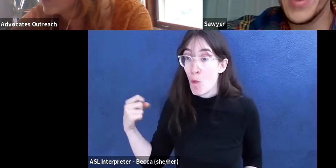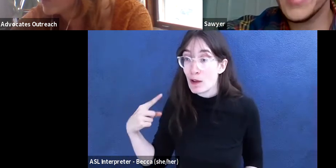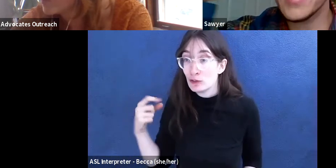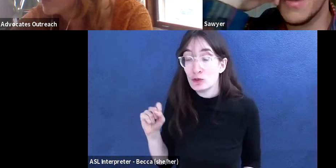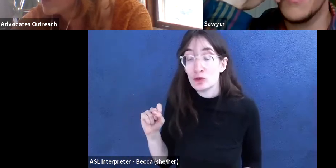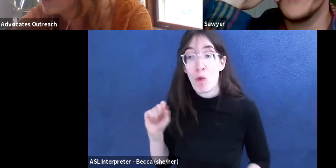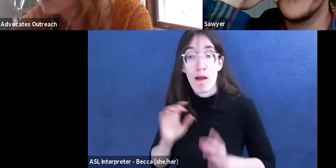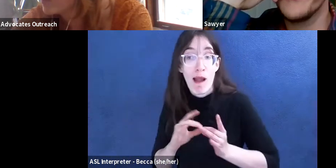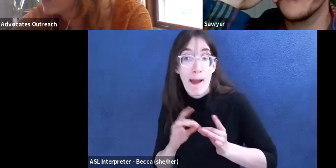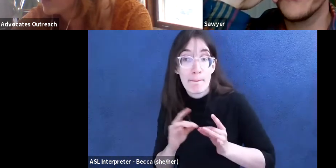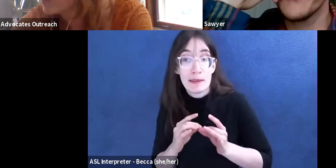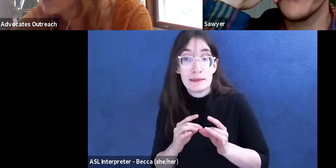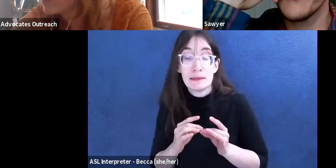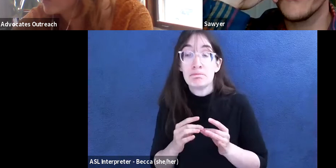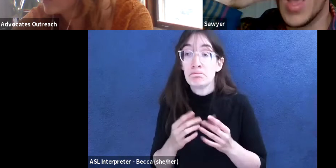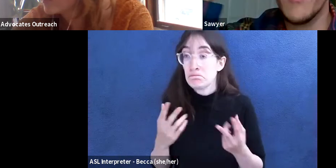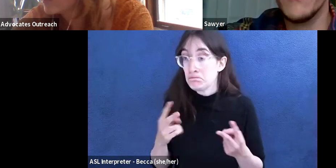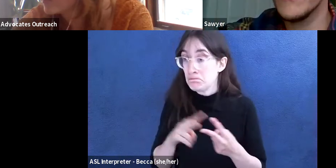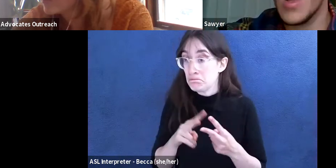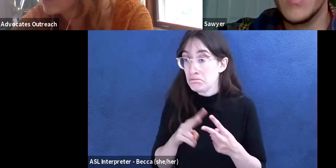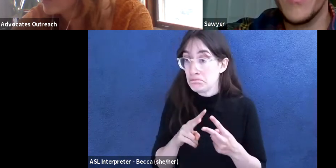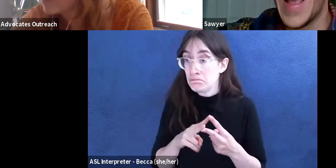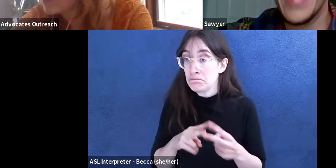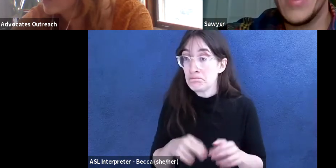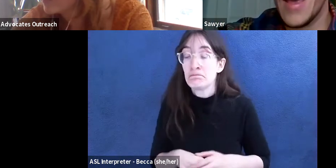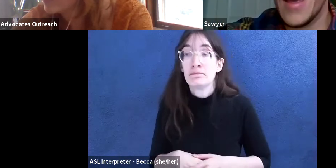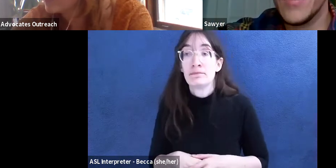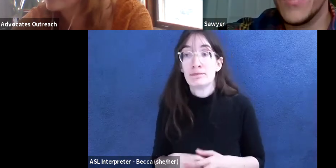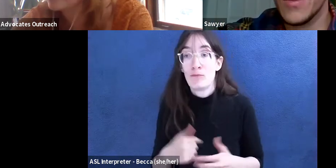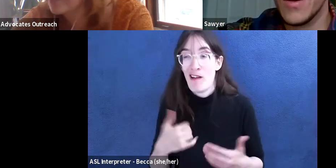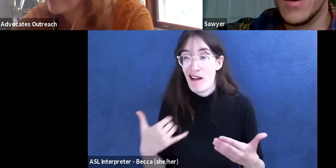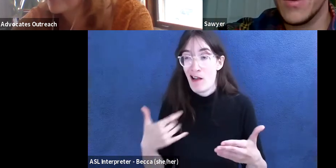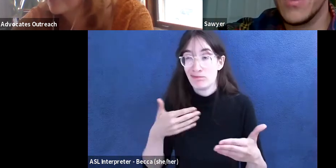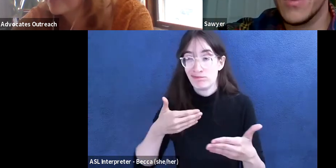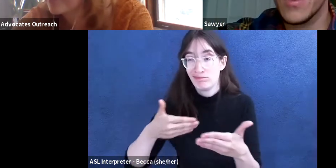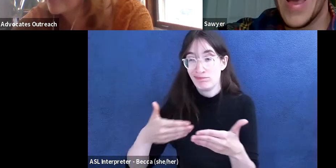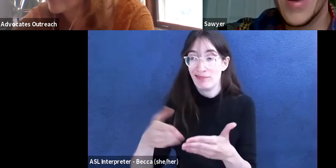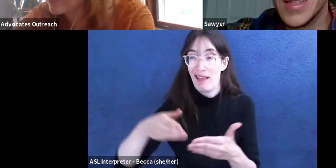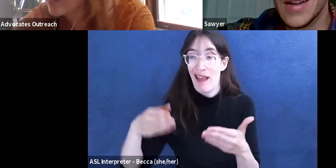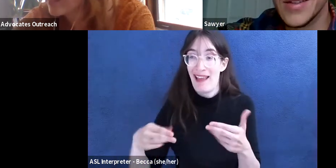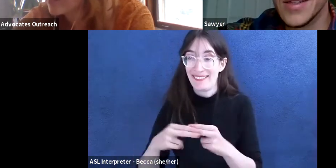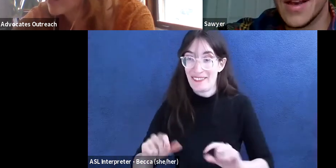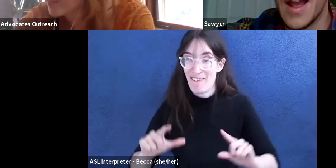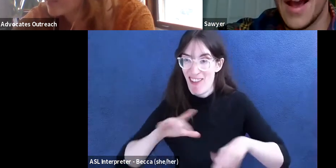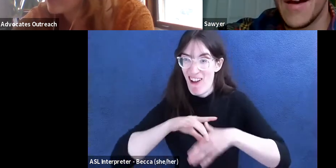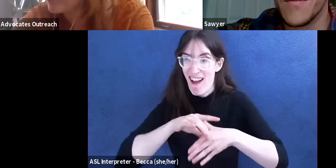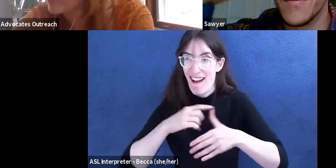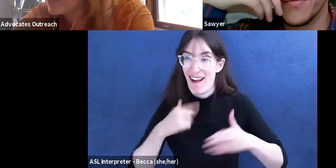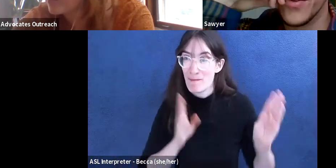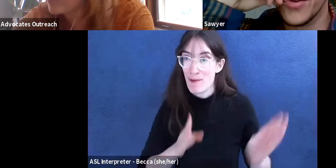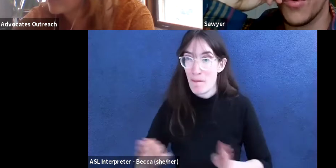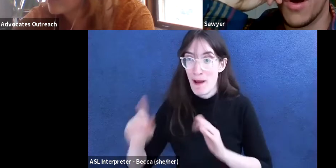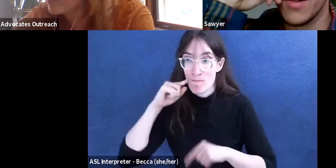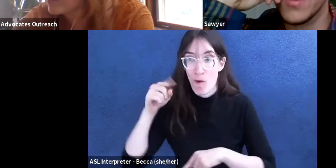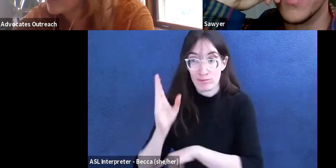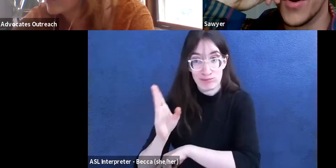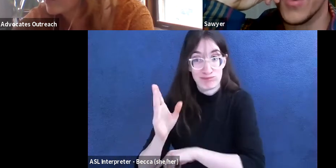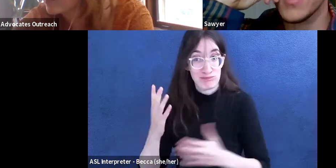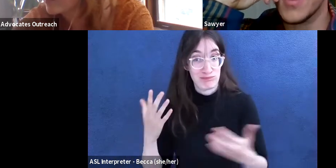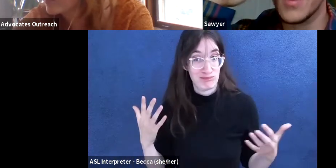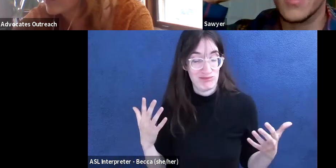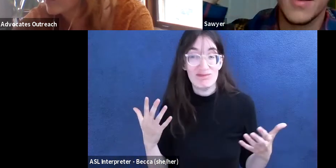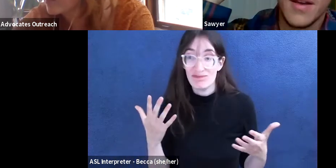be a feeling of, you know, that there's like a boy shelf and a girl shelf and like right and wrong answers when it comes